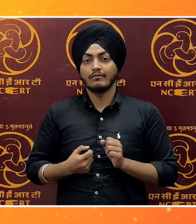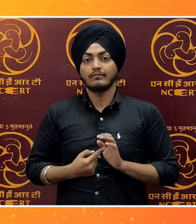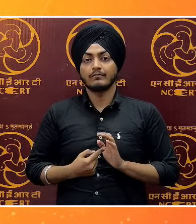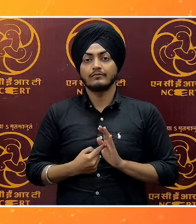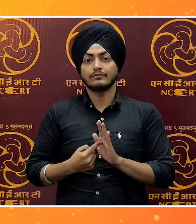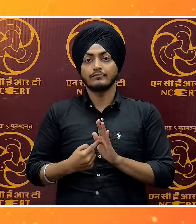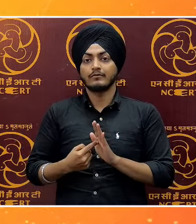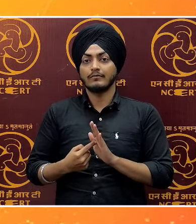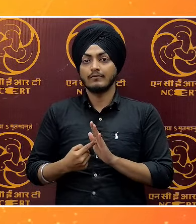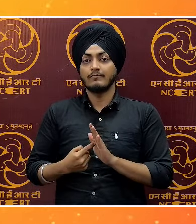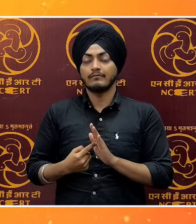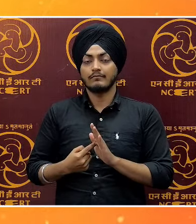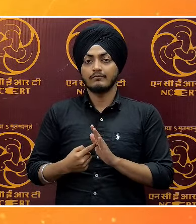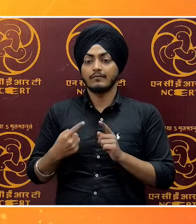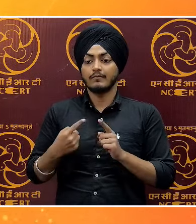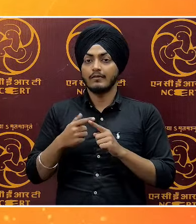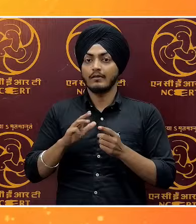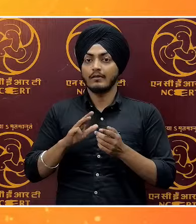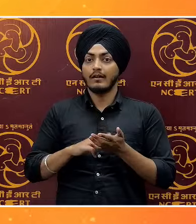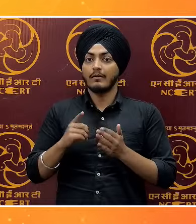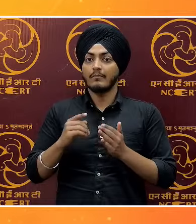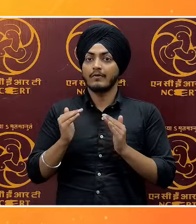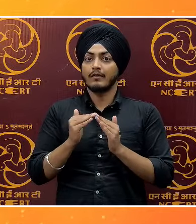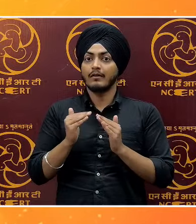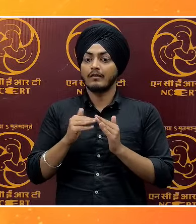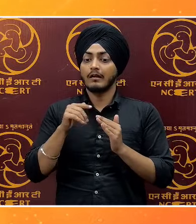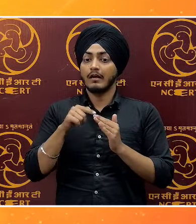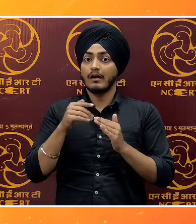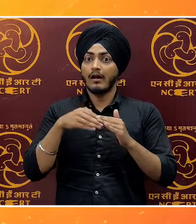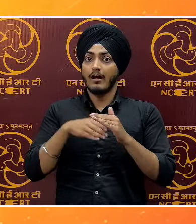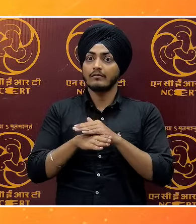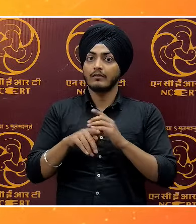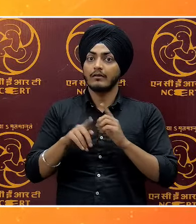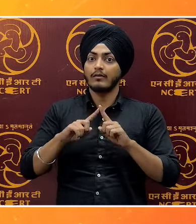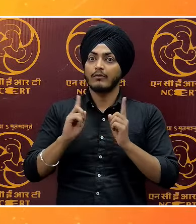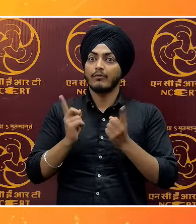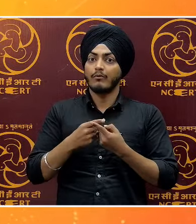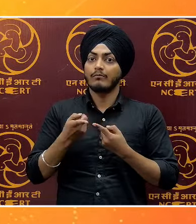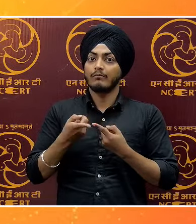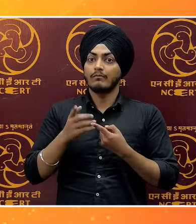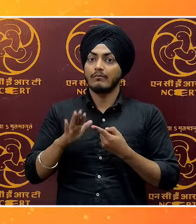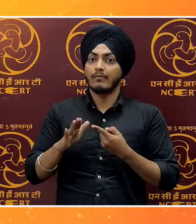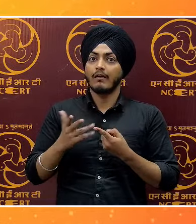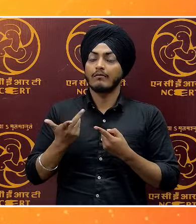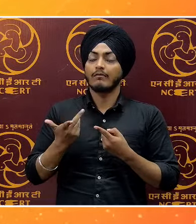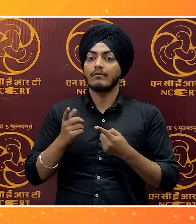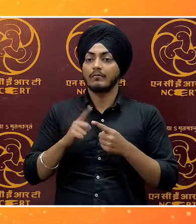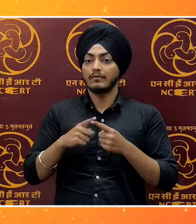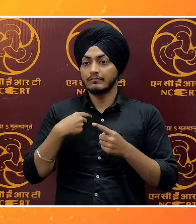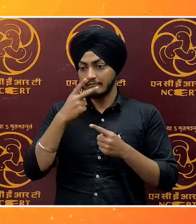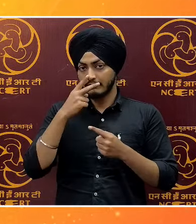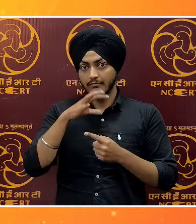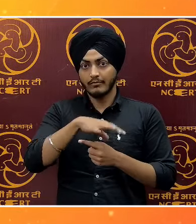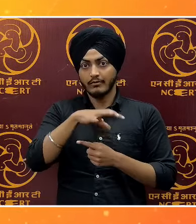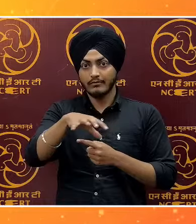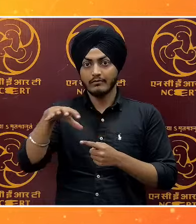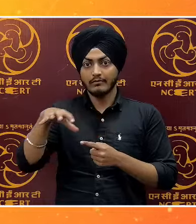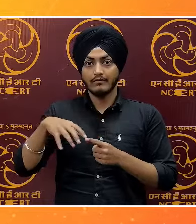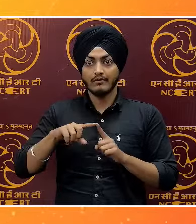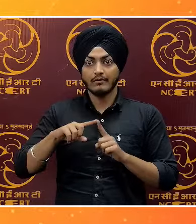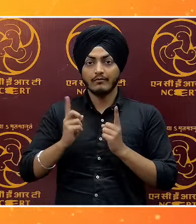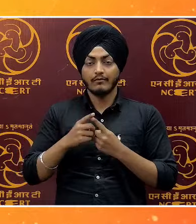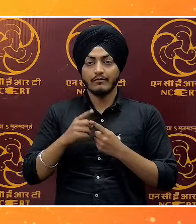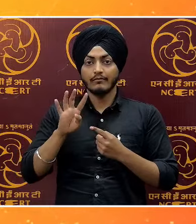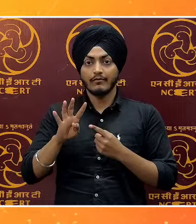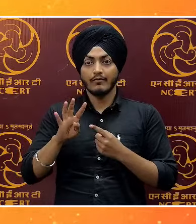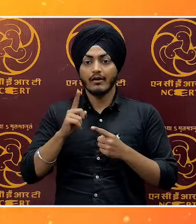a model of a house. There are rooms inside the house. We can see the 4 rooms Yes. in this house. One